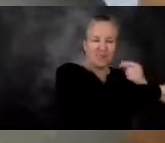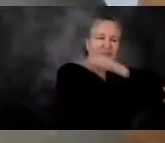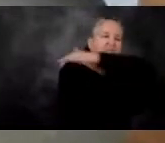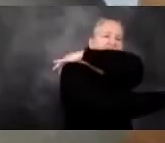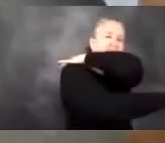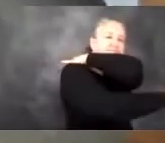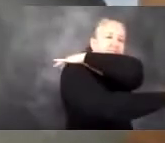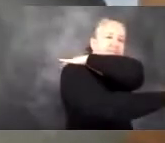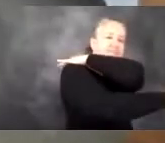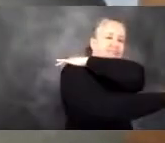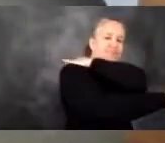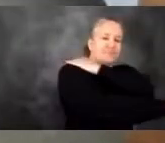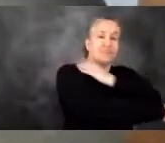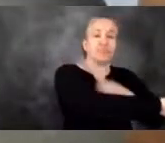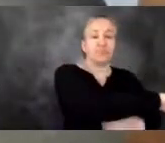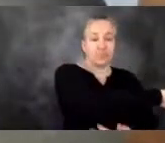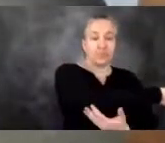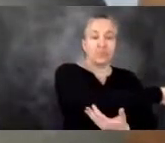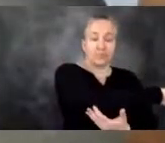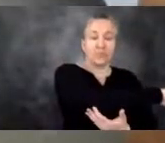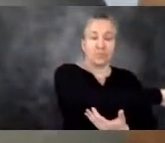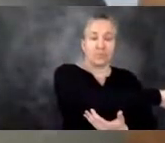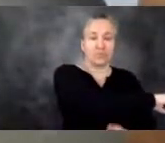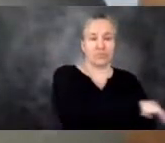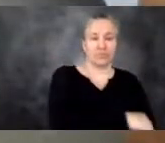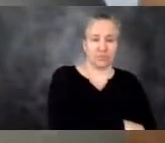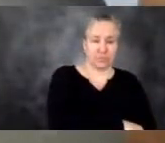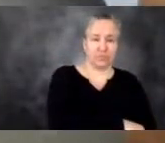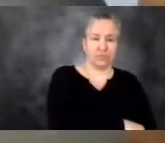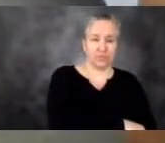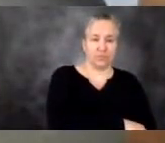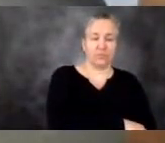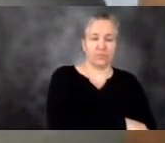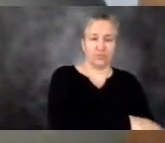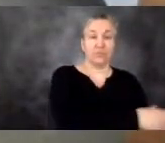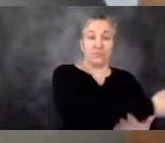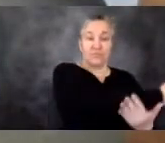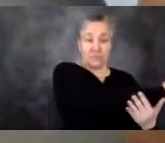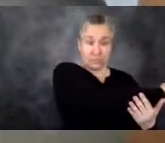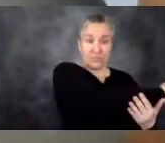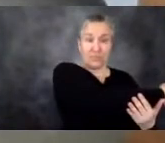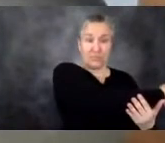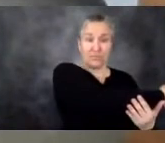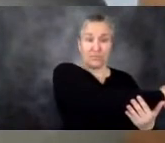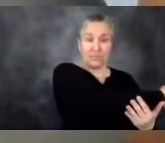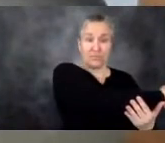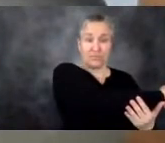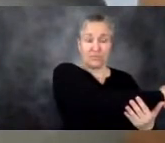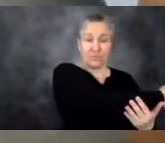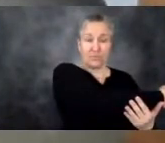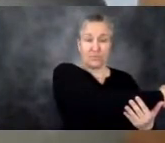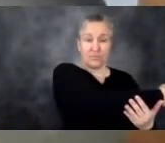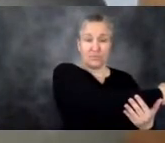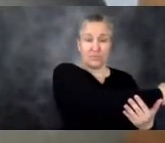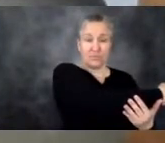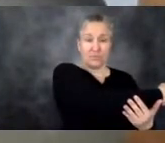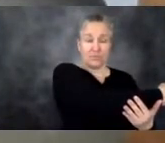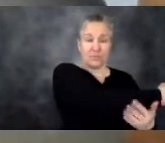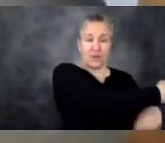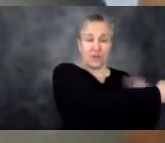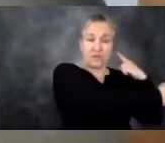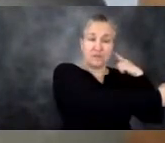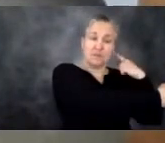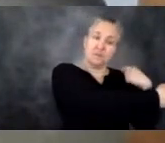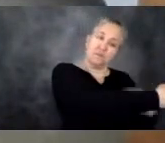upper back. From here, I've got my right arm across. I'm going to drop my left ear to my left